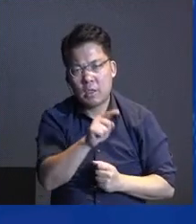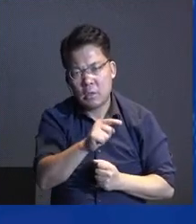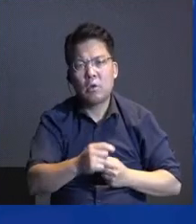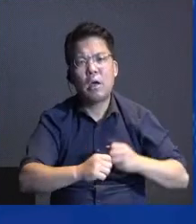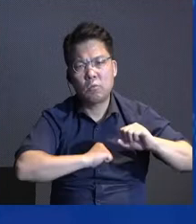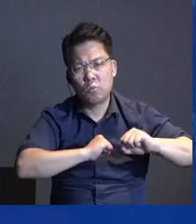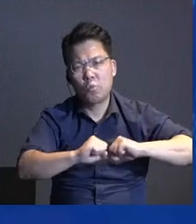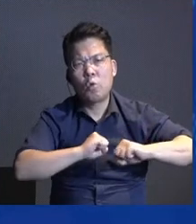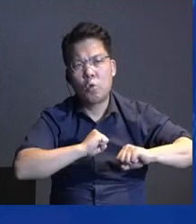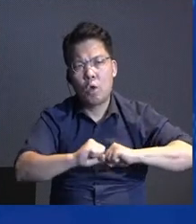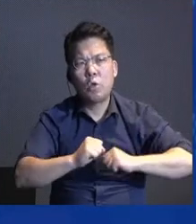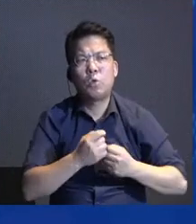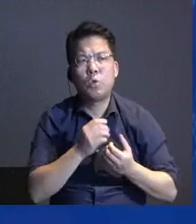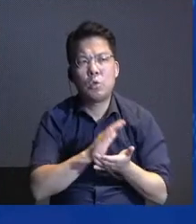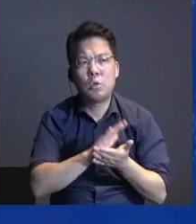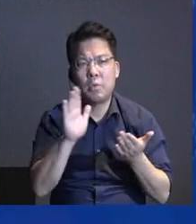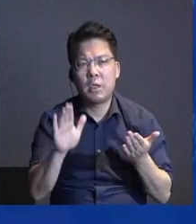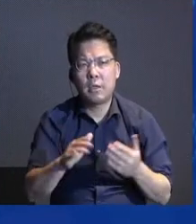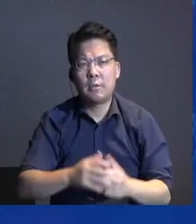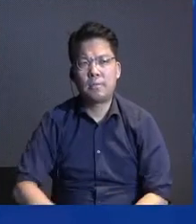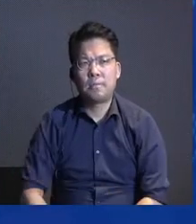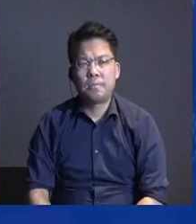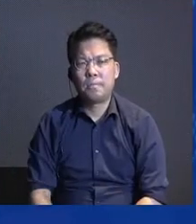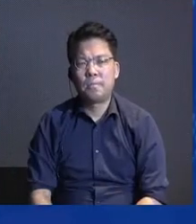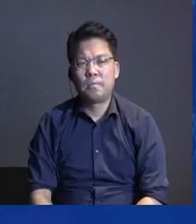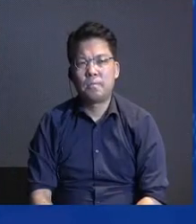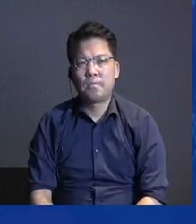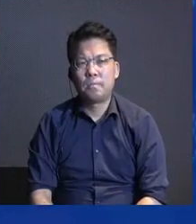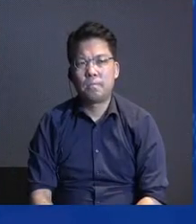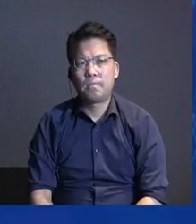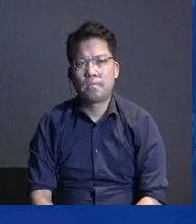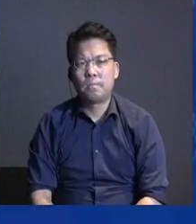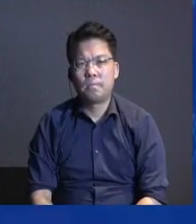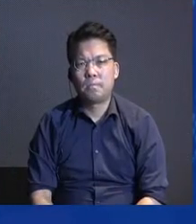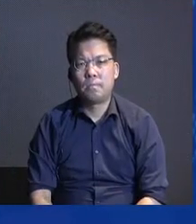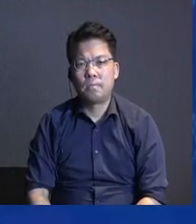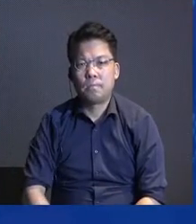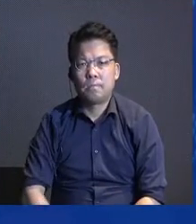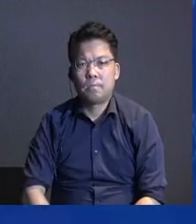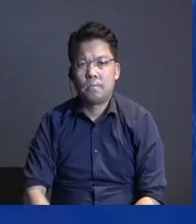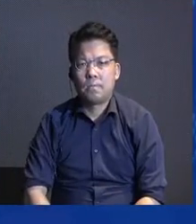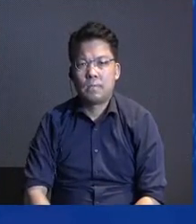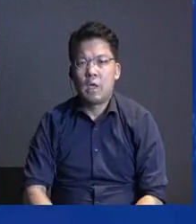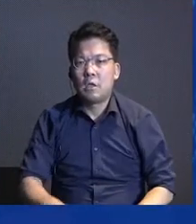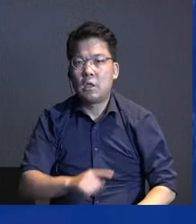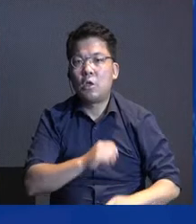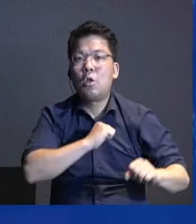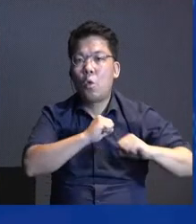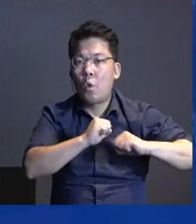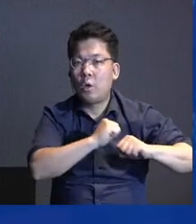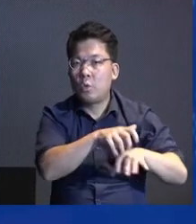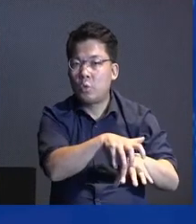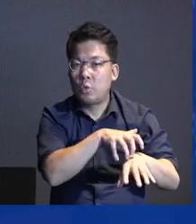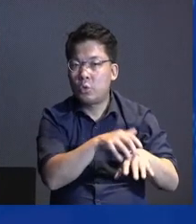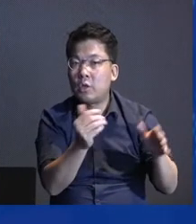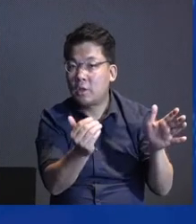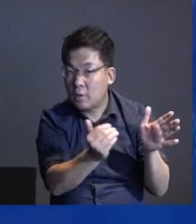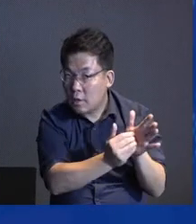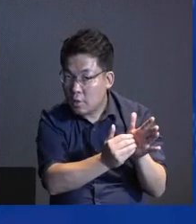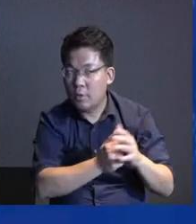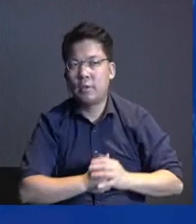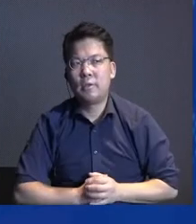So they have organized this. Then we have